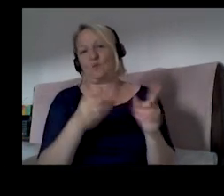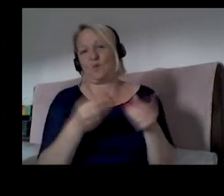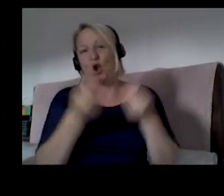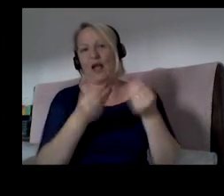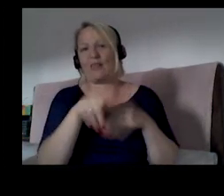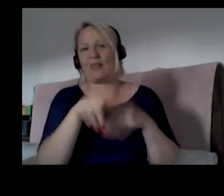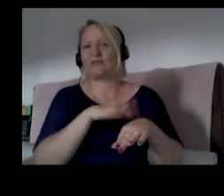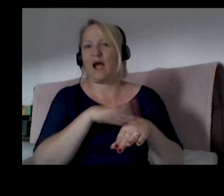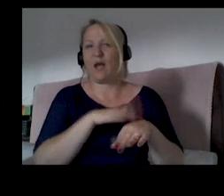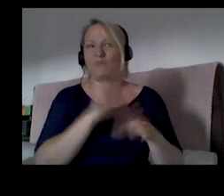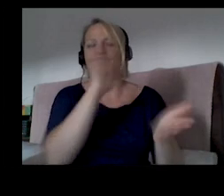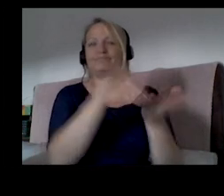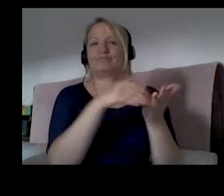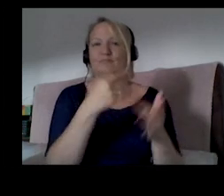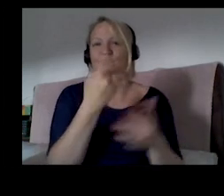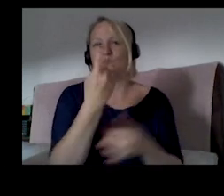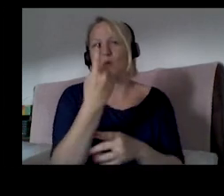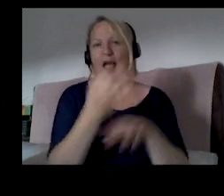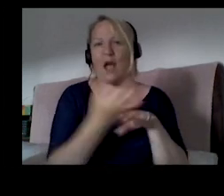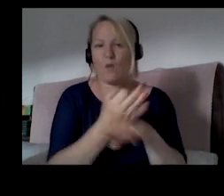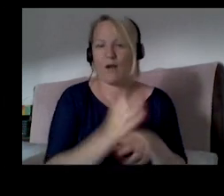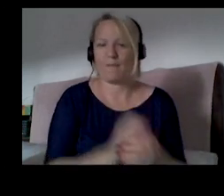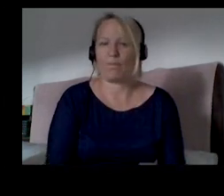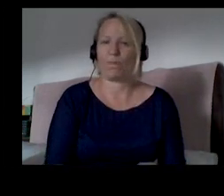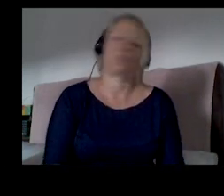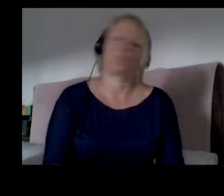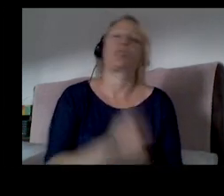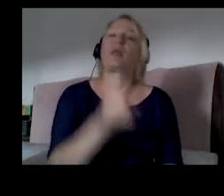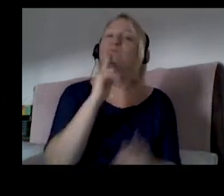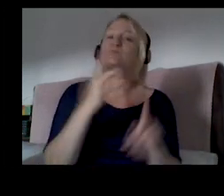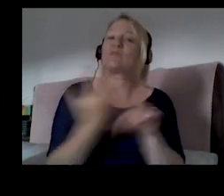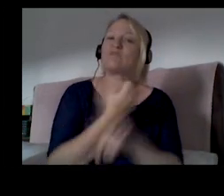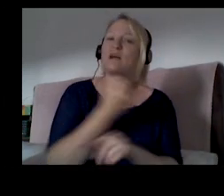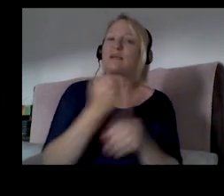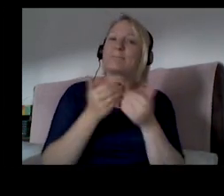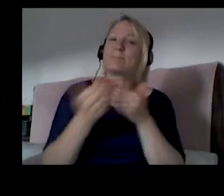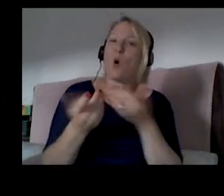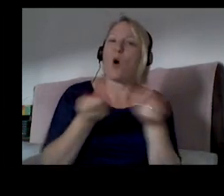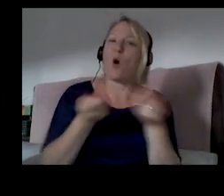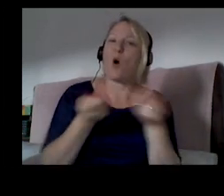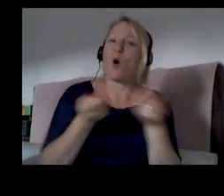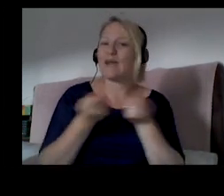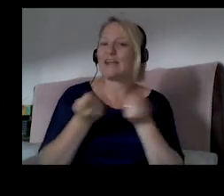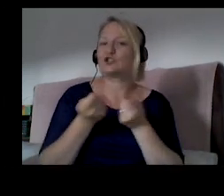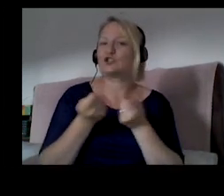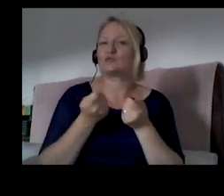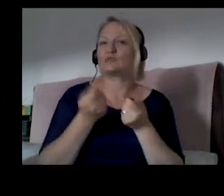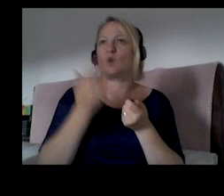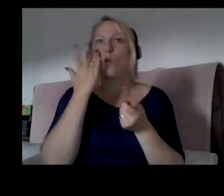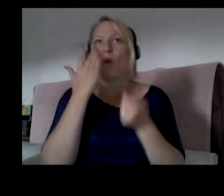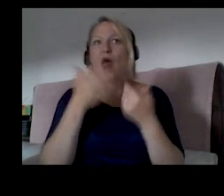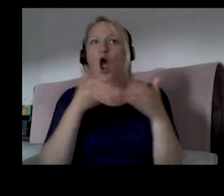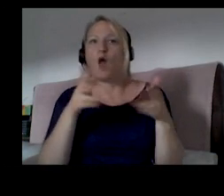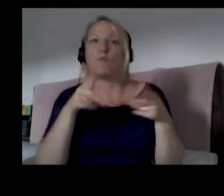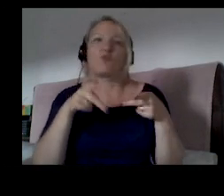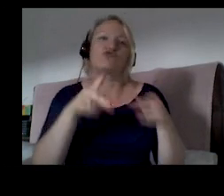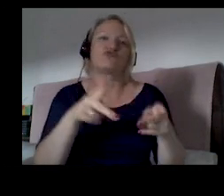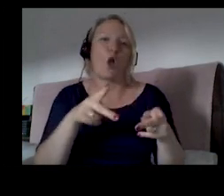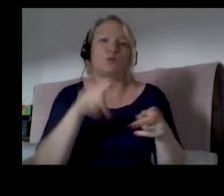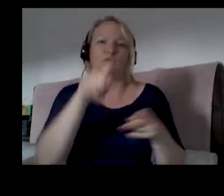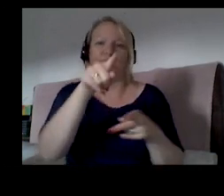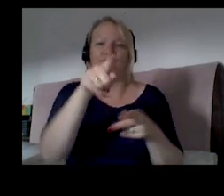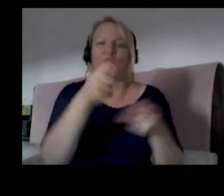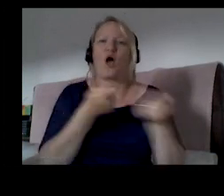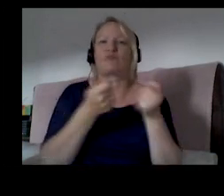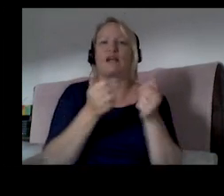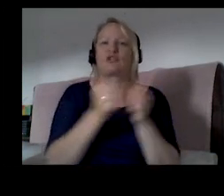times between 7 and 8 a.m. You can find out more about operations when the